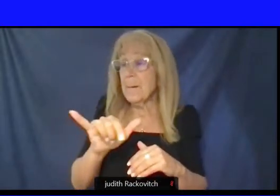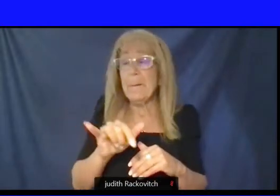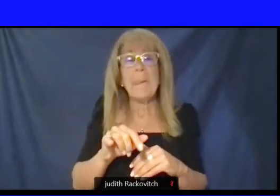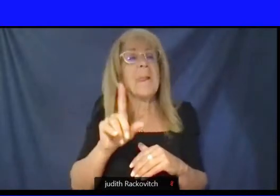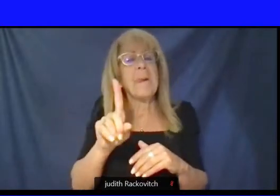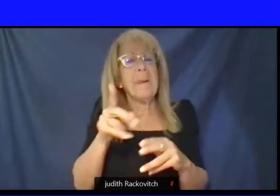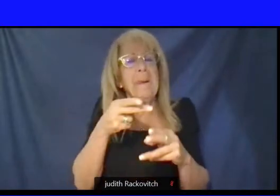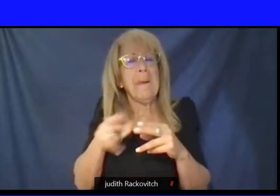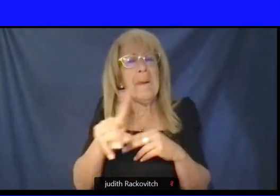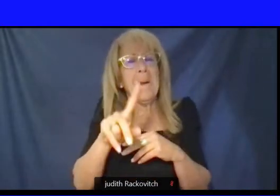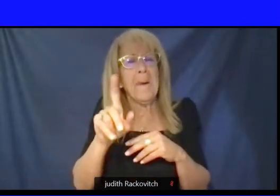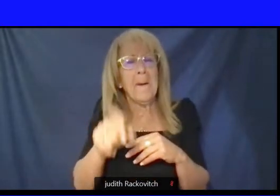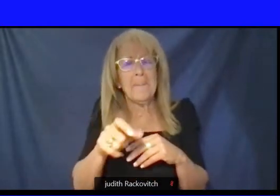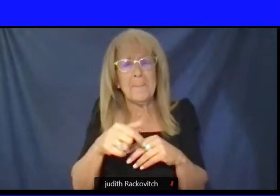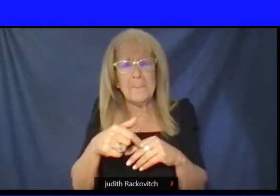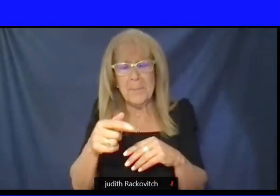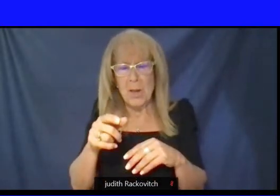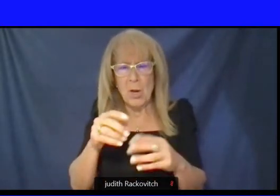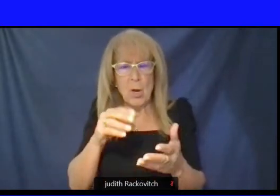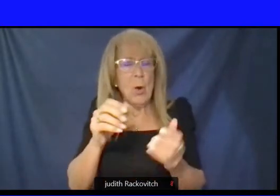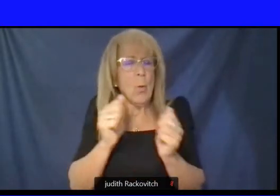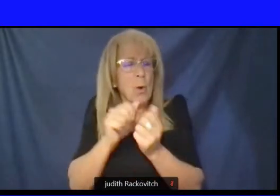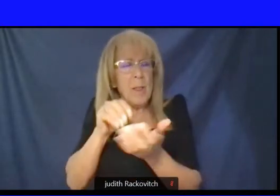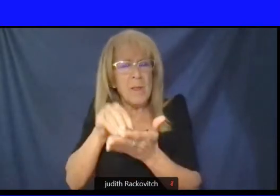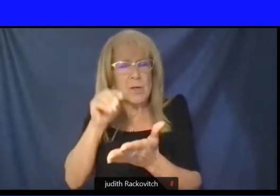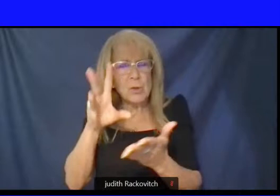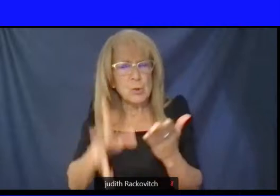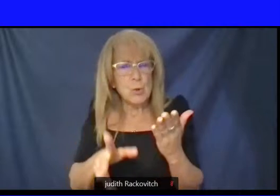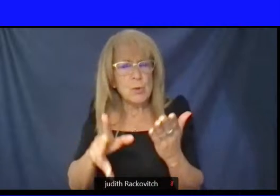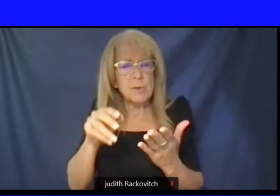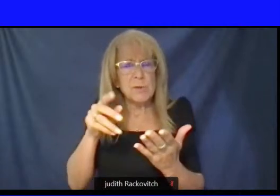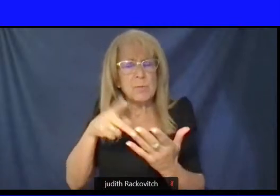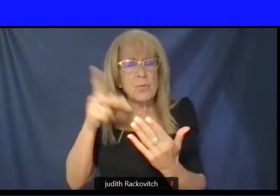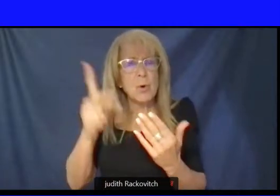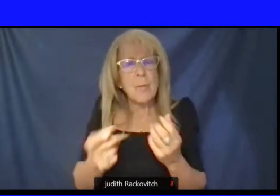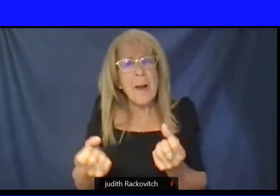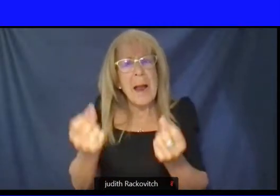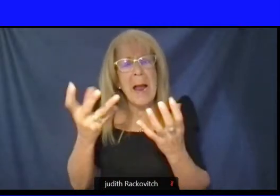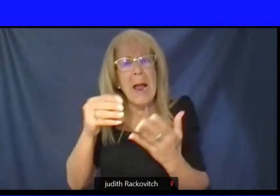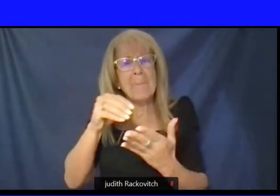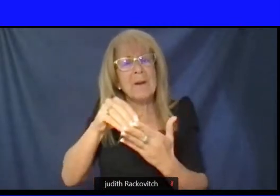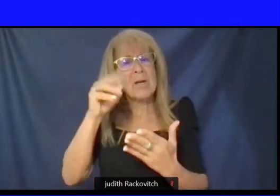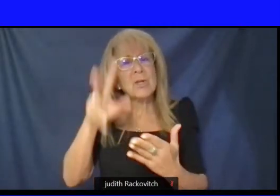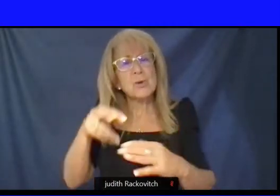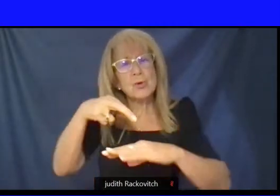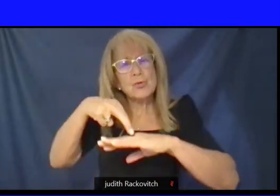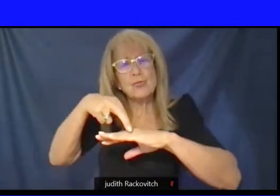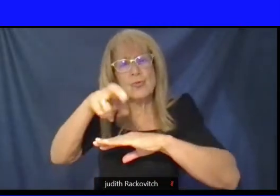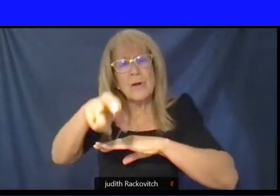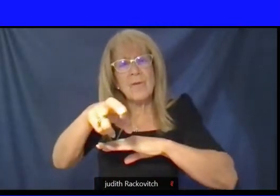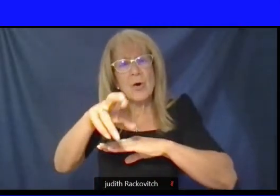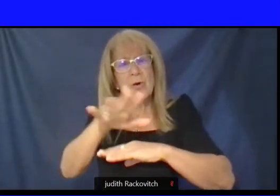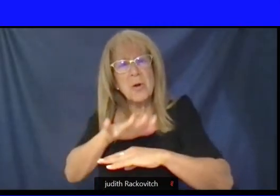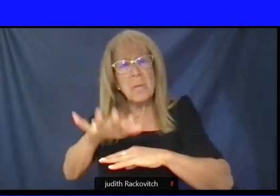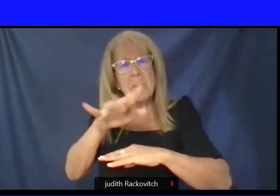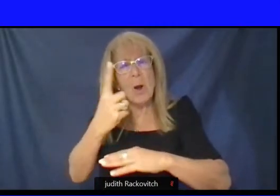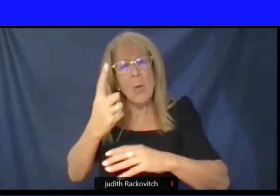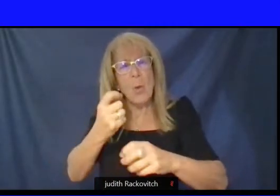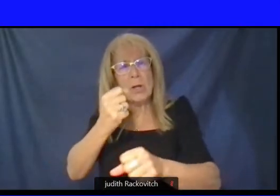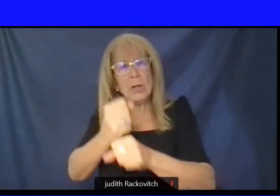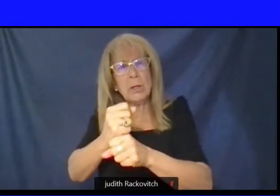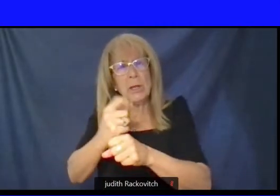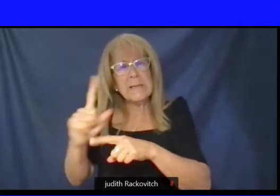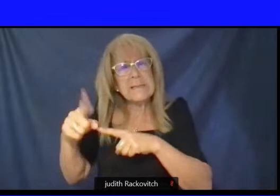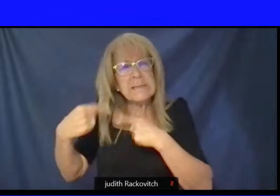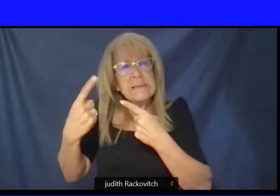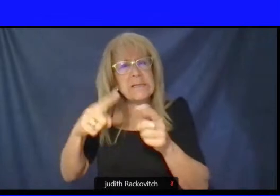circumstances. But they can refer themselves, yes. Okay, thank you. Even in this program, they can refer themselves. We have it set